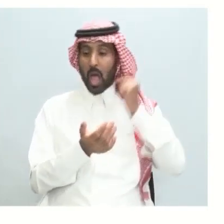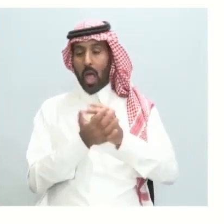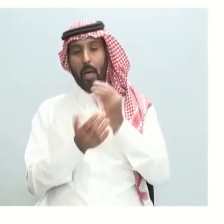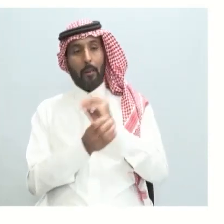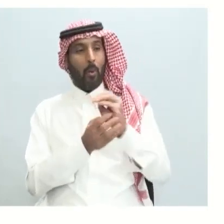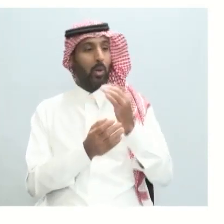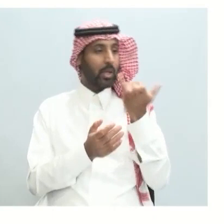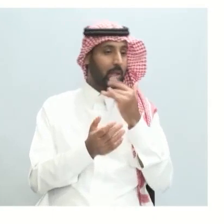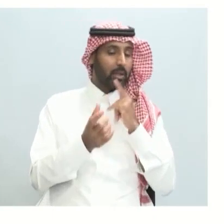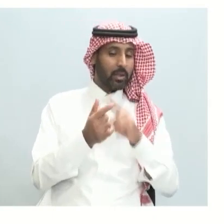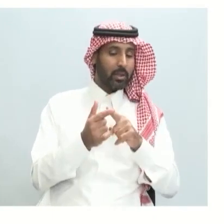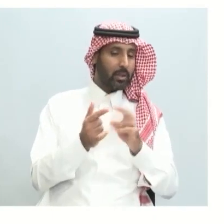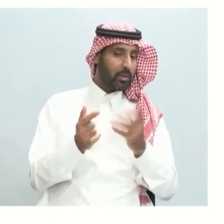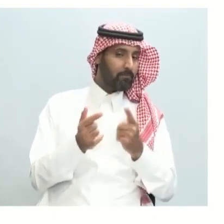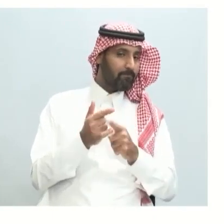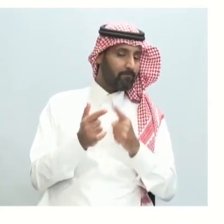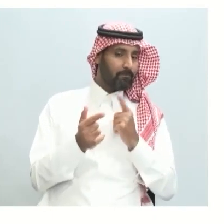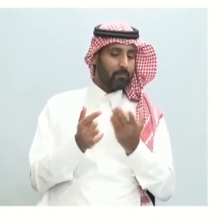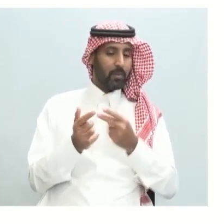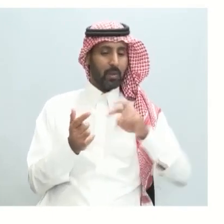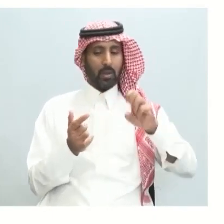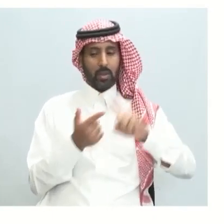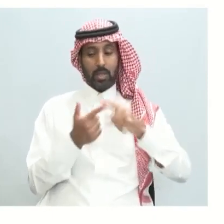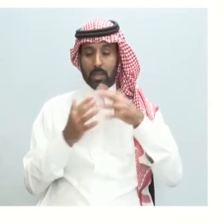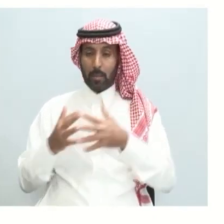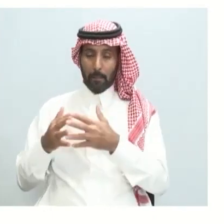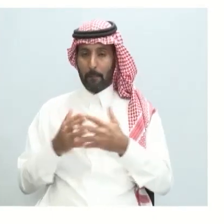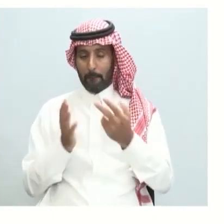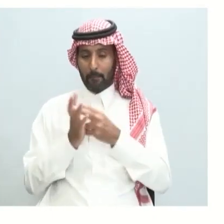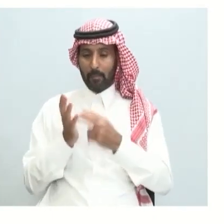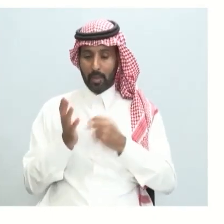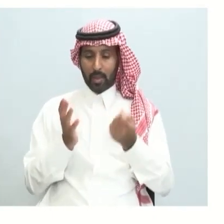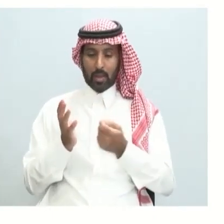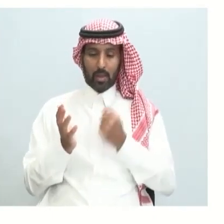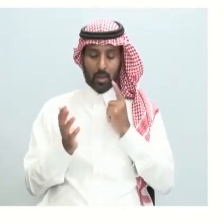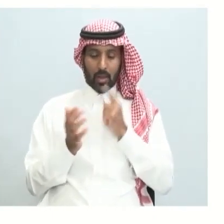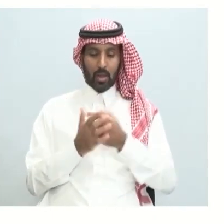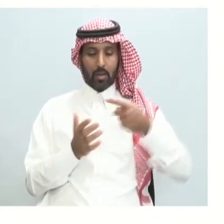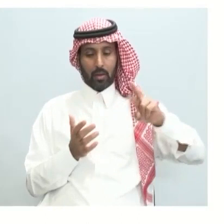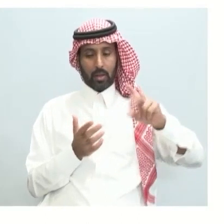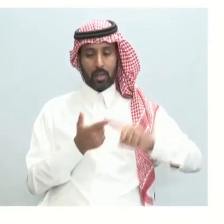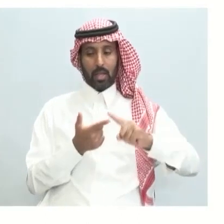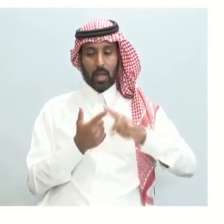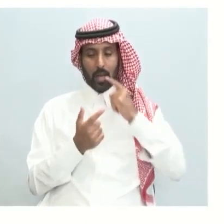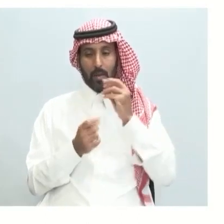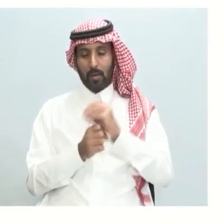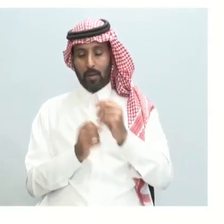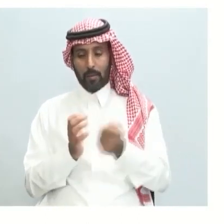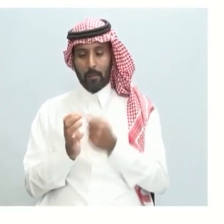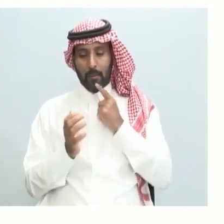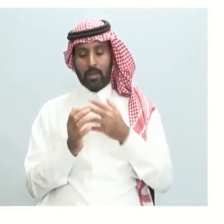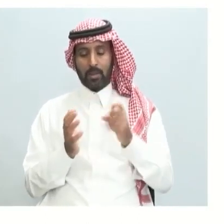English. May Sarton was an American poet and novelist. Philip Moffat is an author from